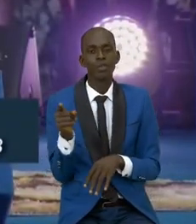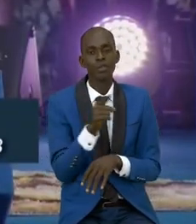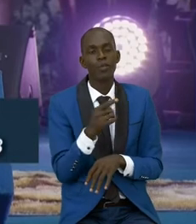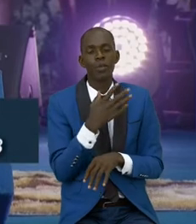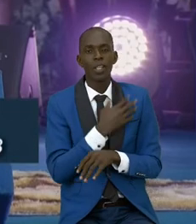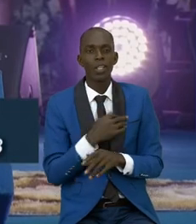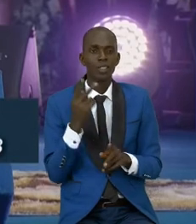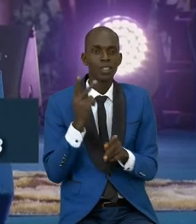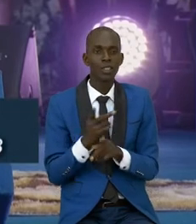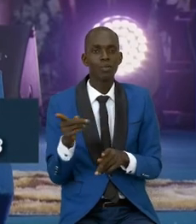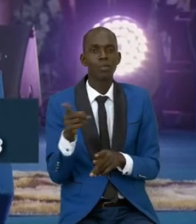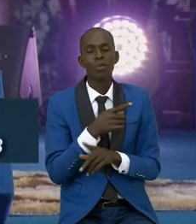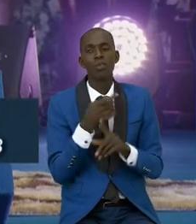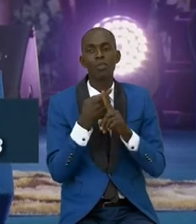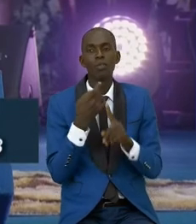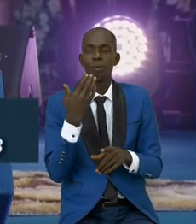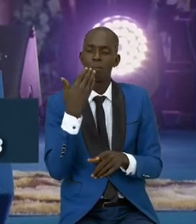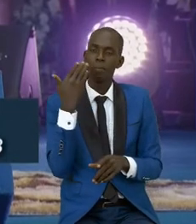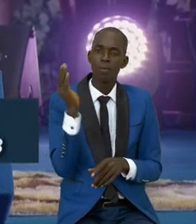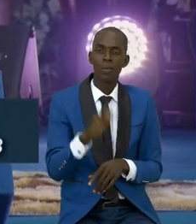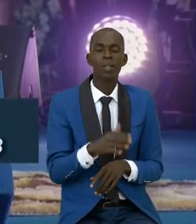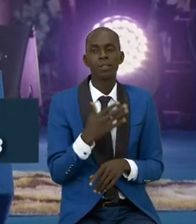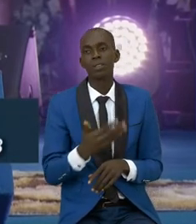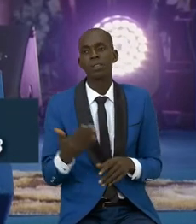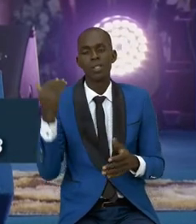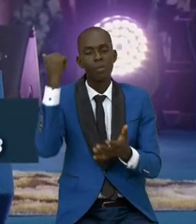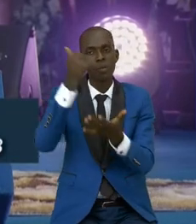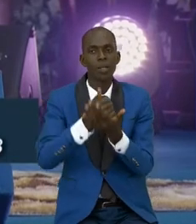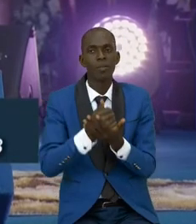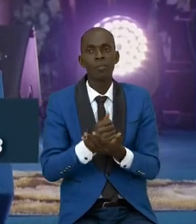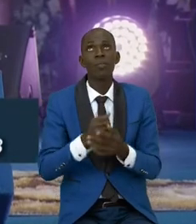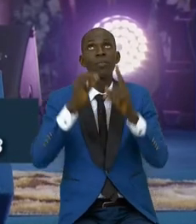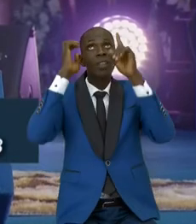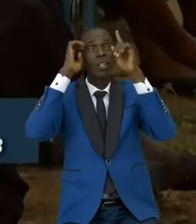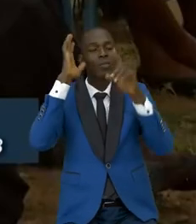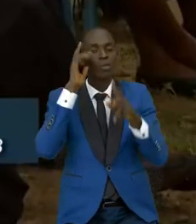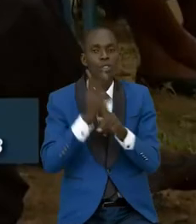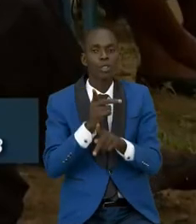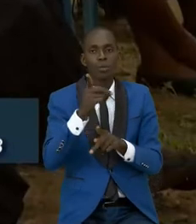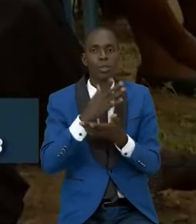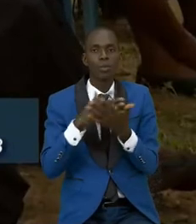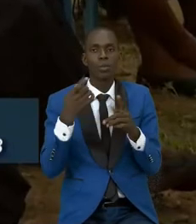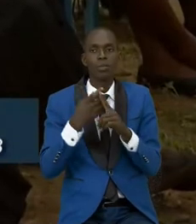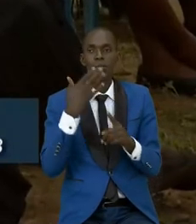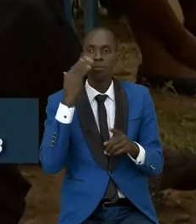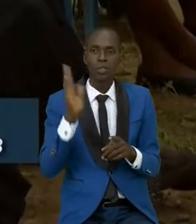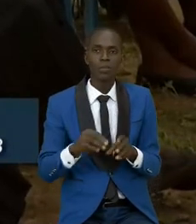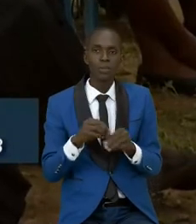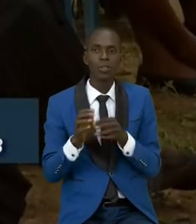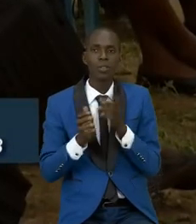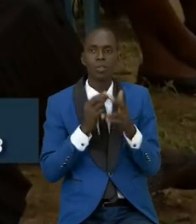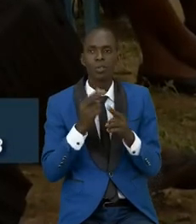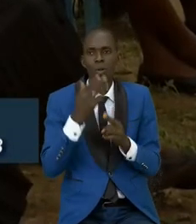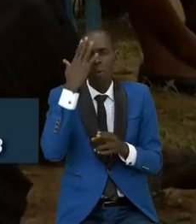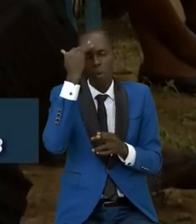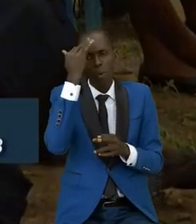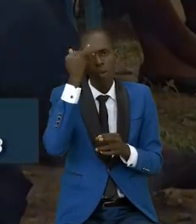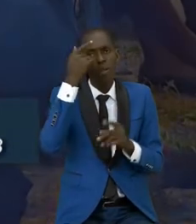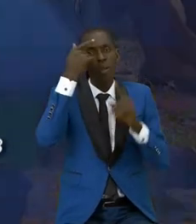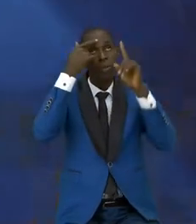you from evil. He will keep you from evil. Why? Because